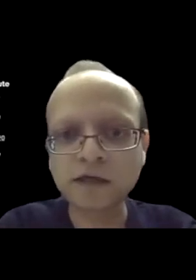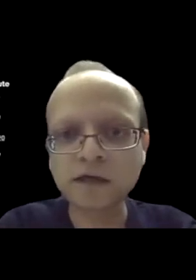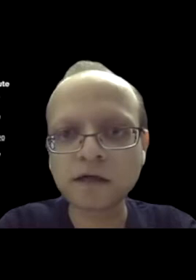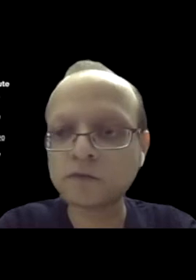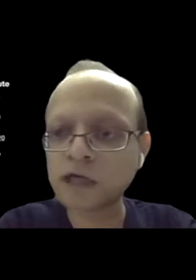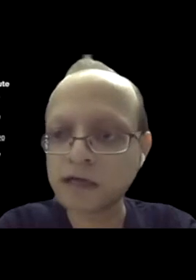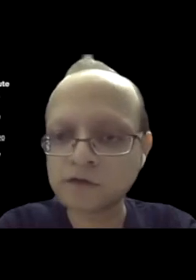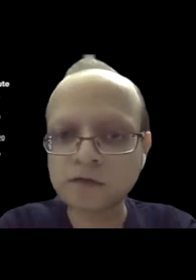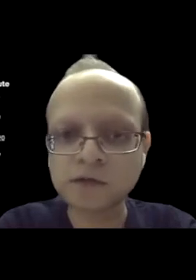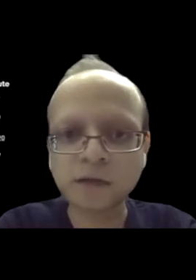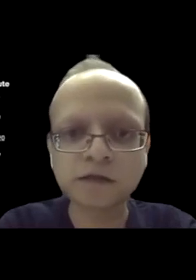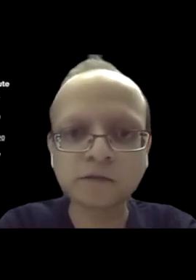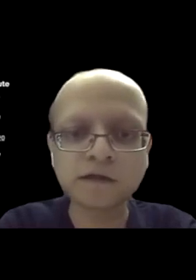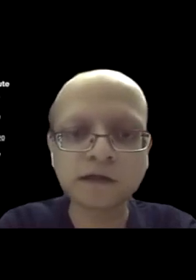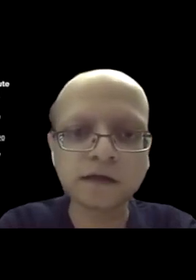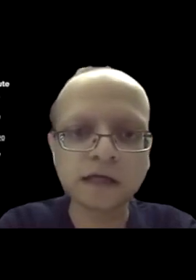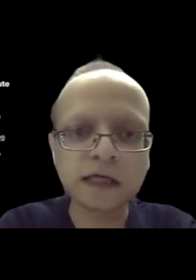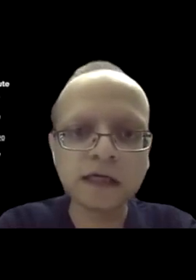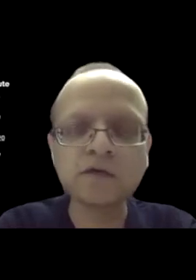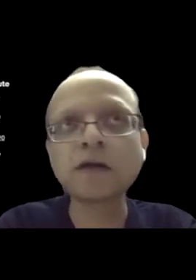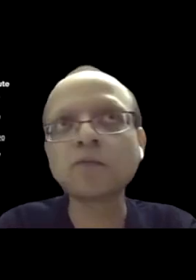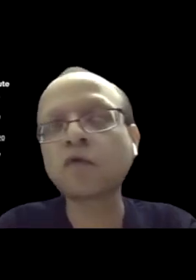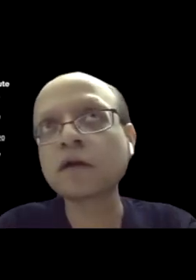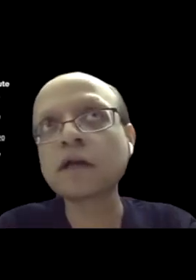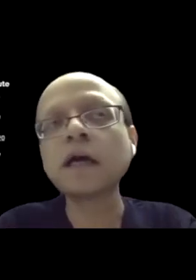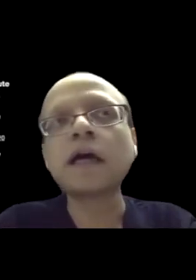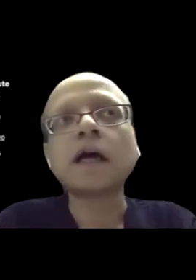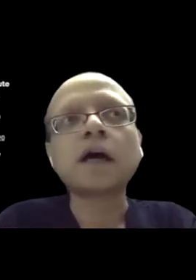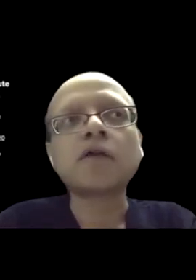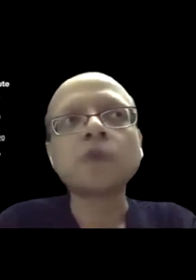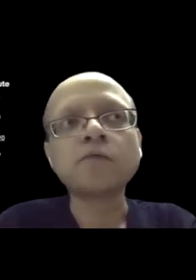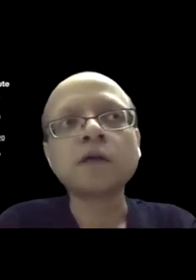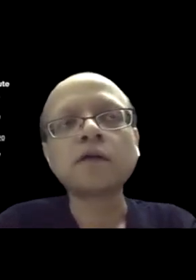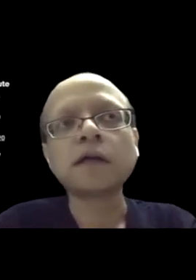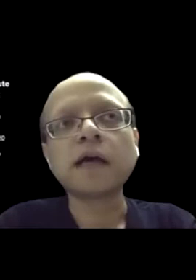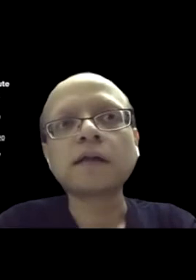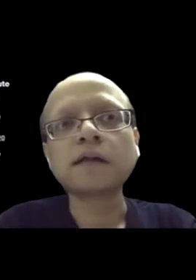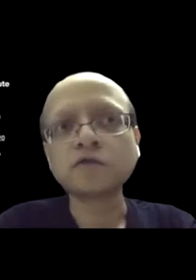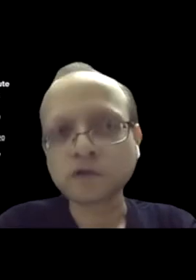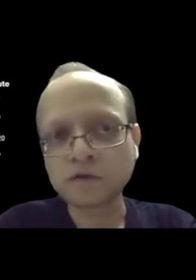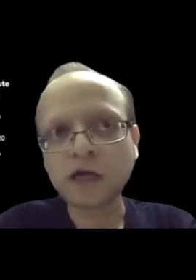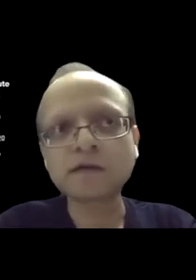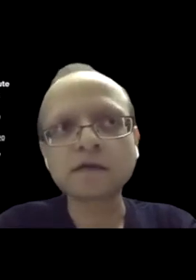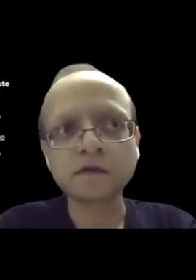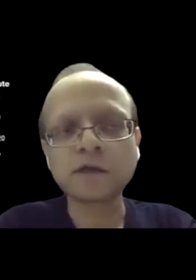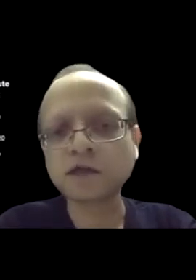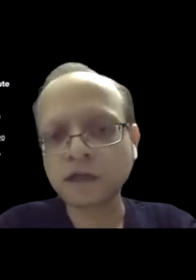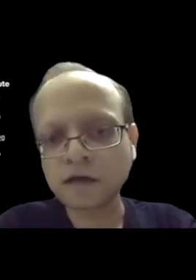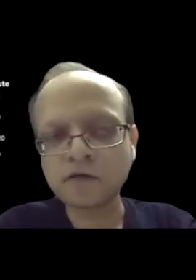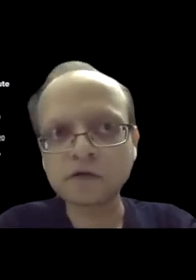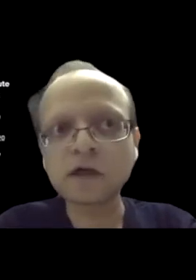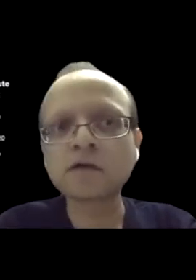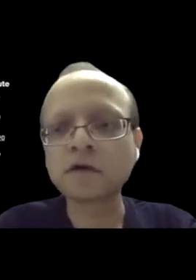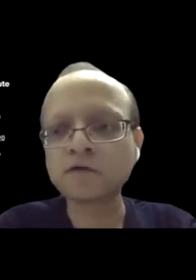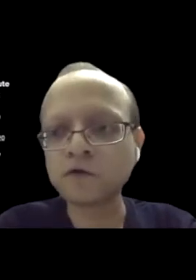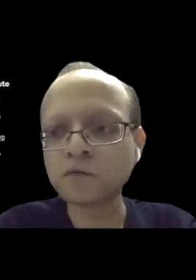from a life cycle perspective, because I think it's very important when we're looking at the notions of bias and discrimination, and